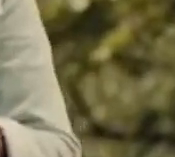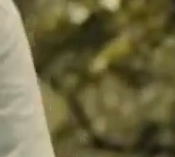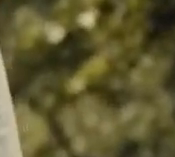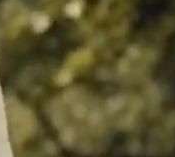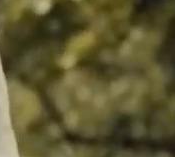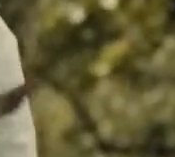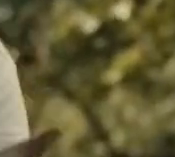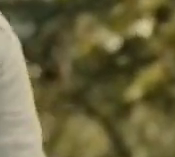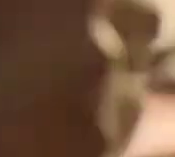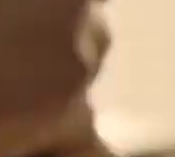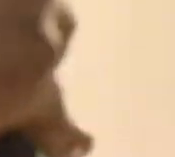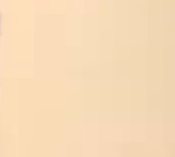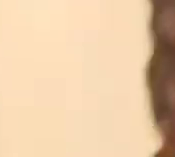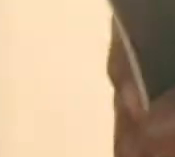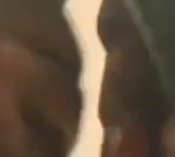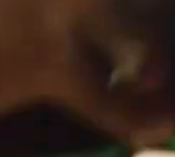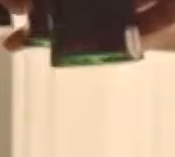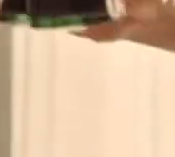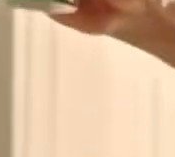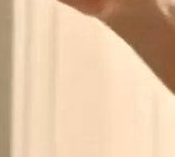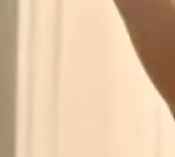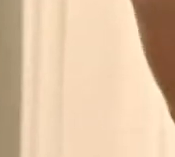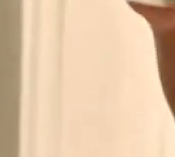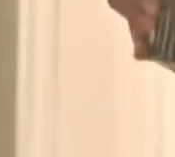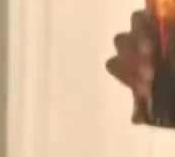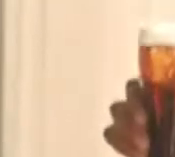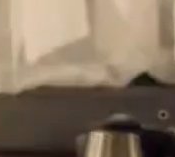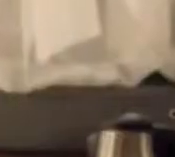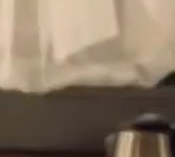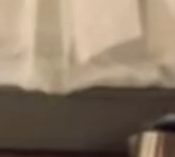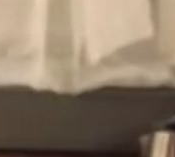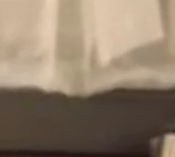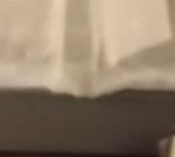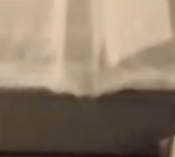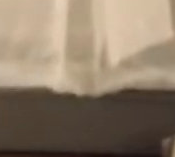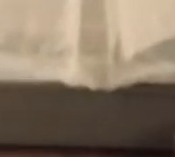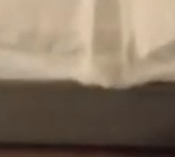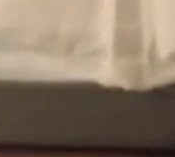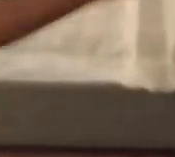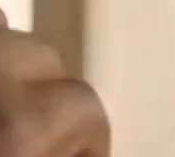granted and always remember to taste the simple joys.